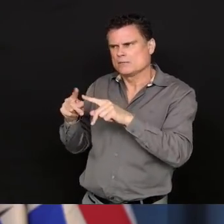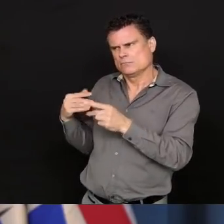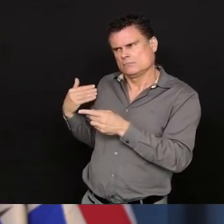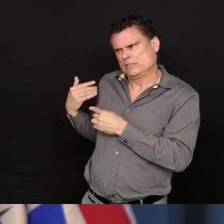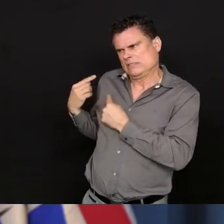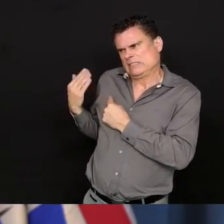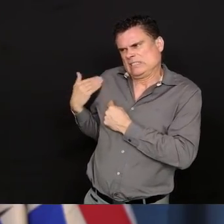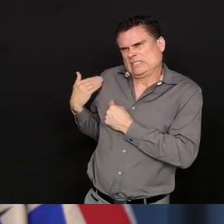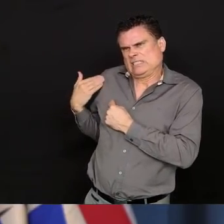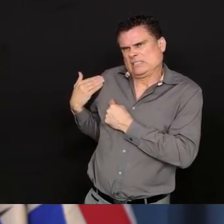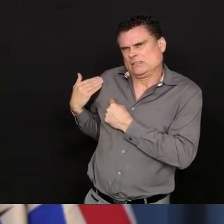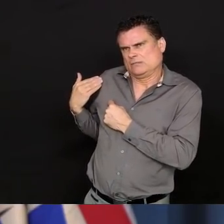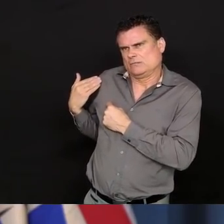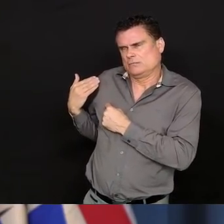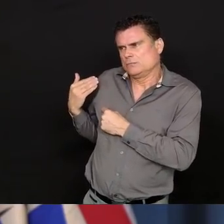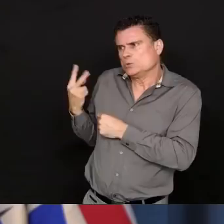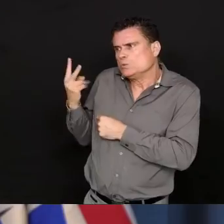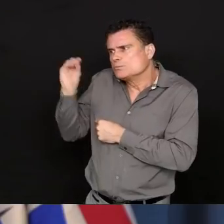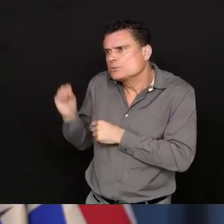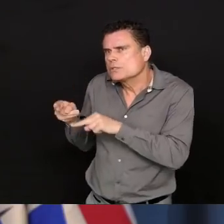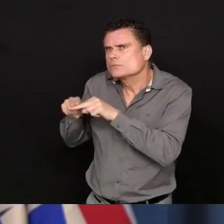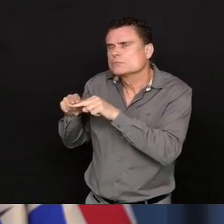today as a win?